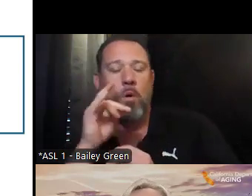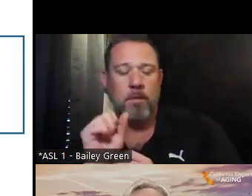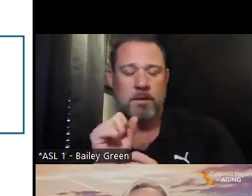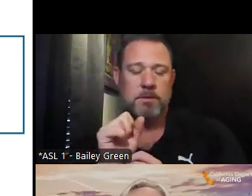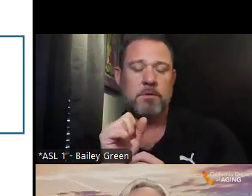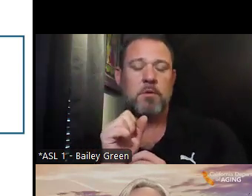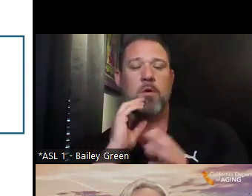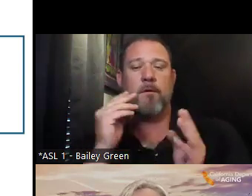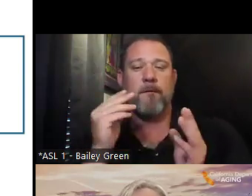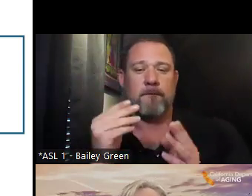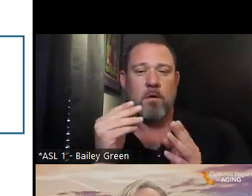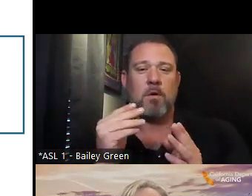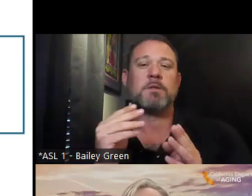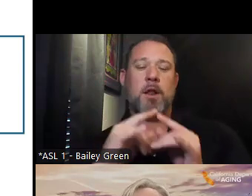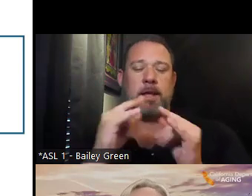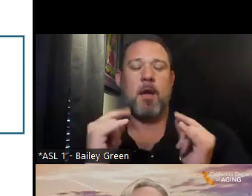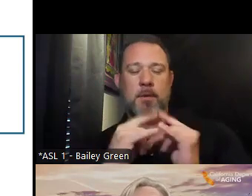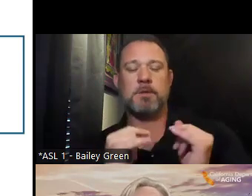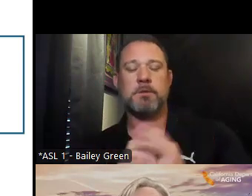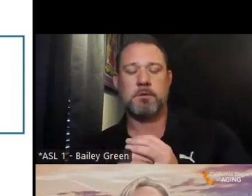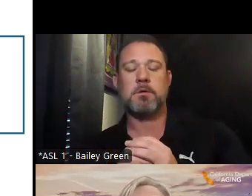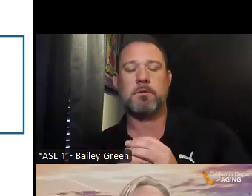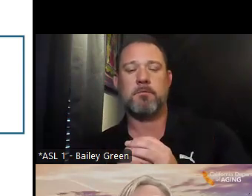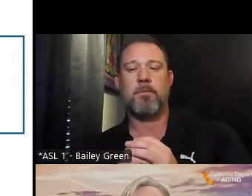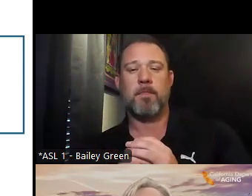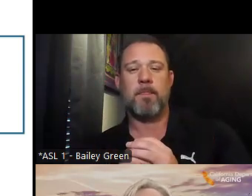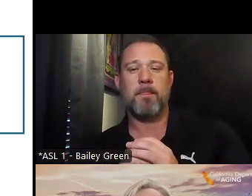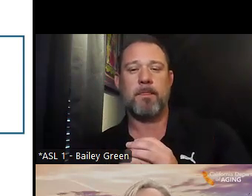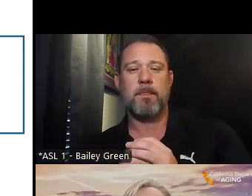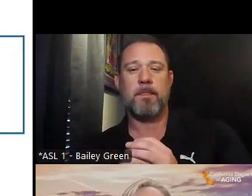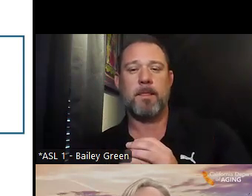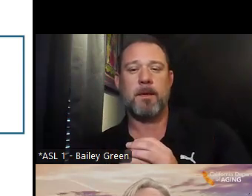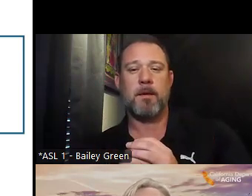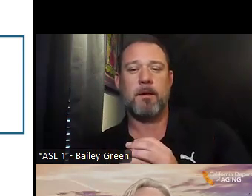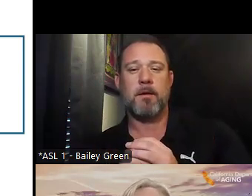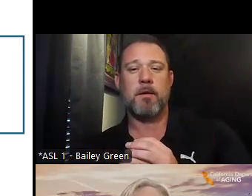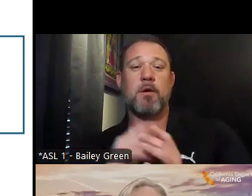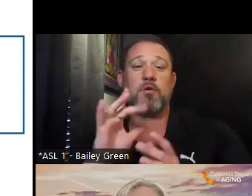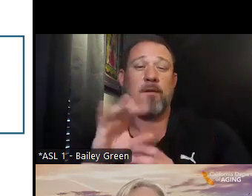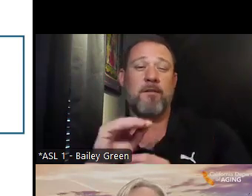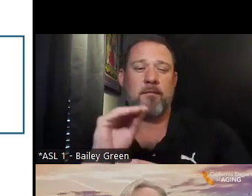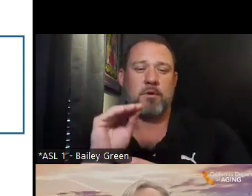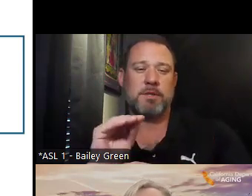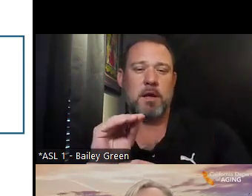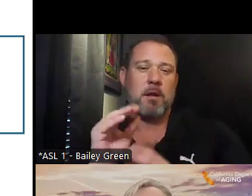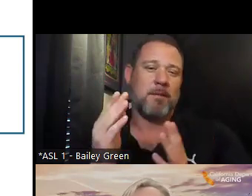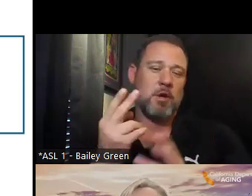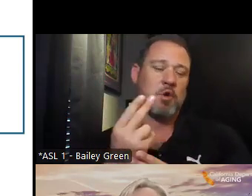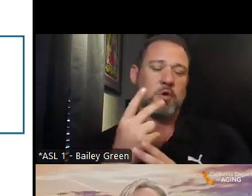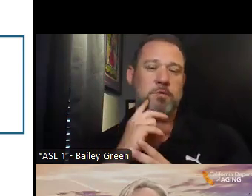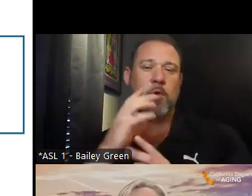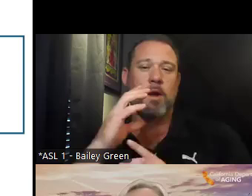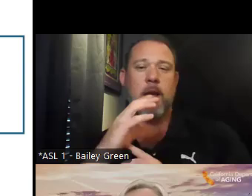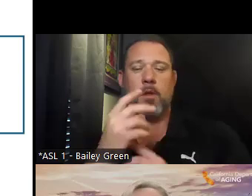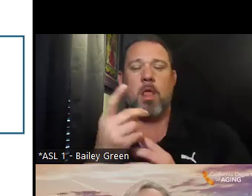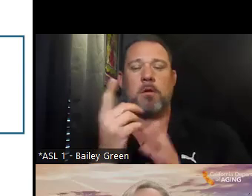a focus on those in encampments. And then up to 25% must be used, used for capital